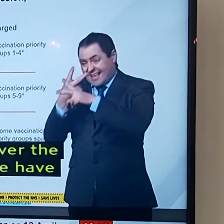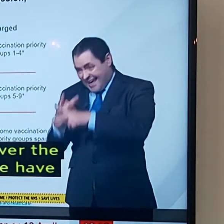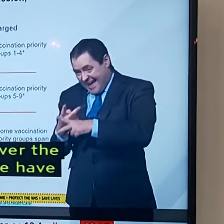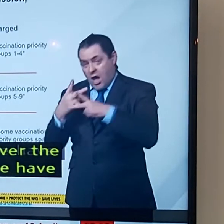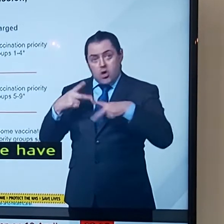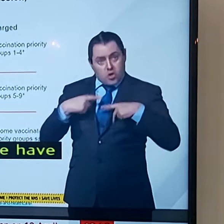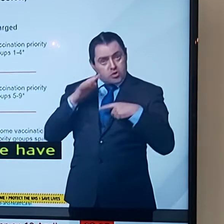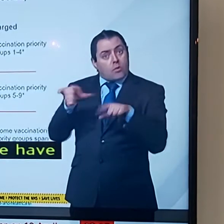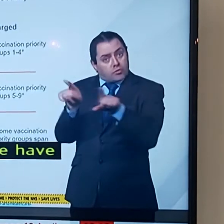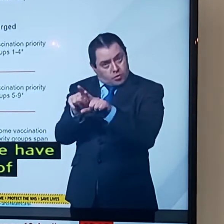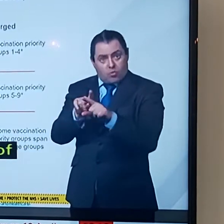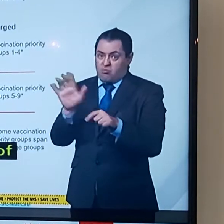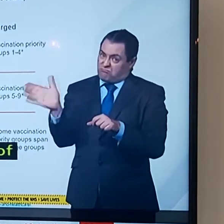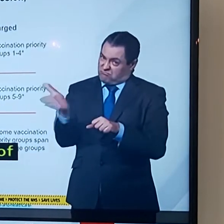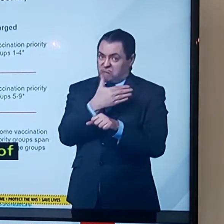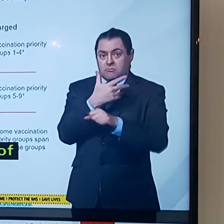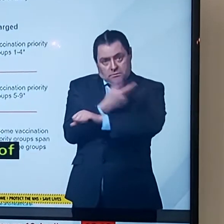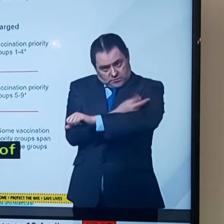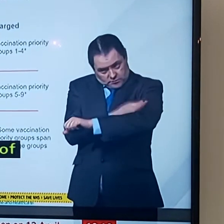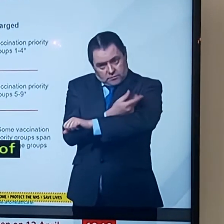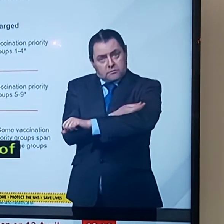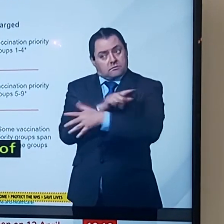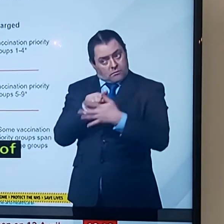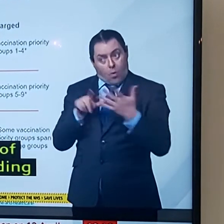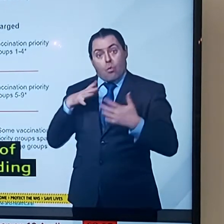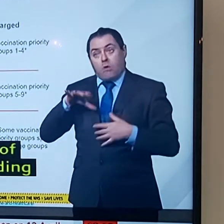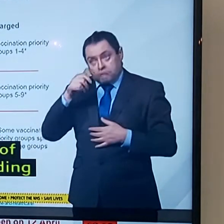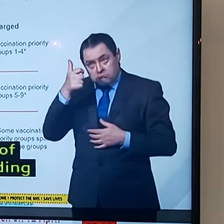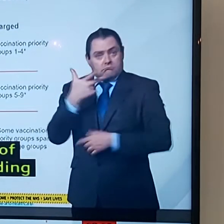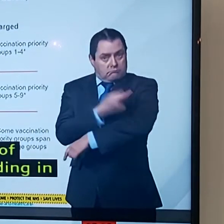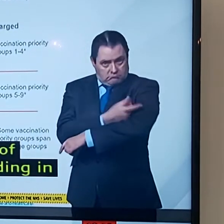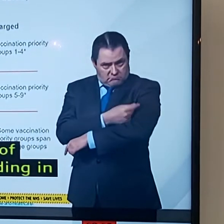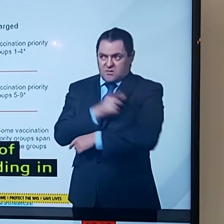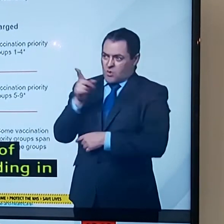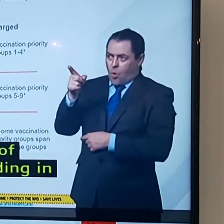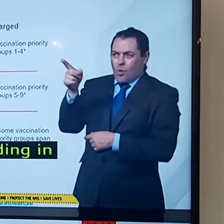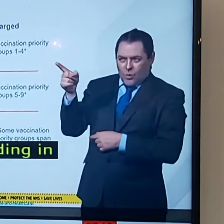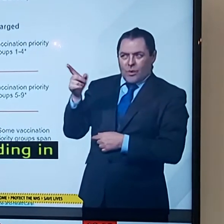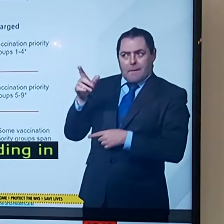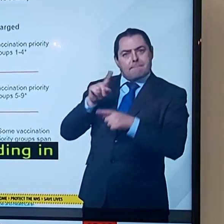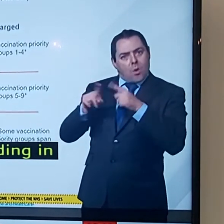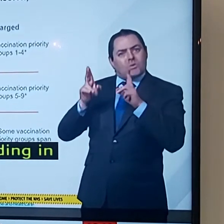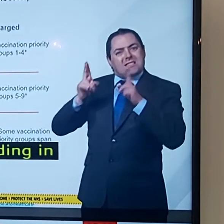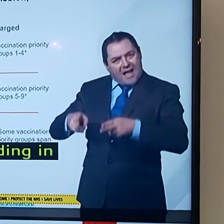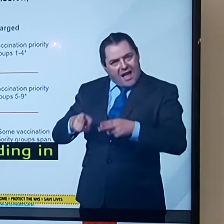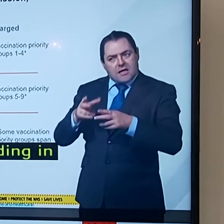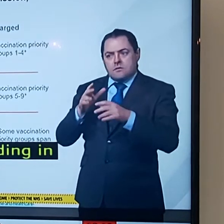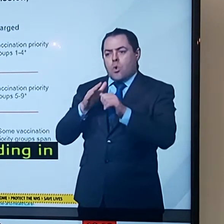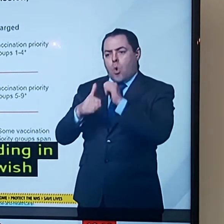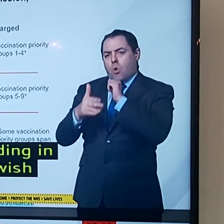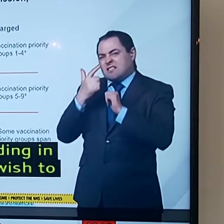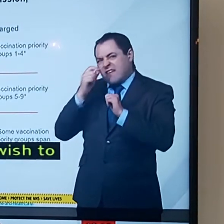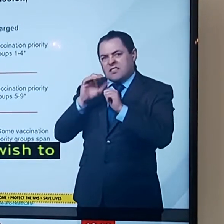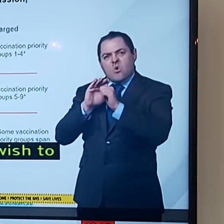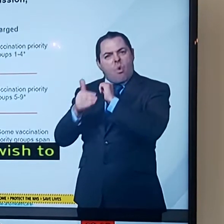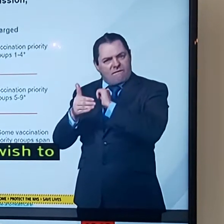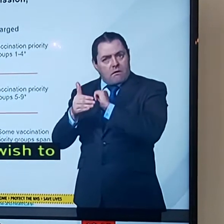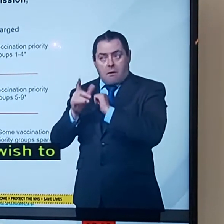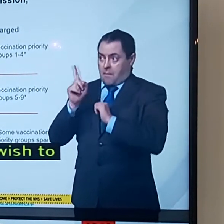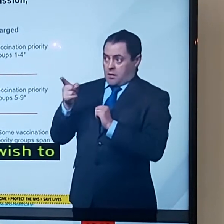homes, who wish to be vaccinated, a very, very high proportion. So we anticipate that if the vaccines are